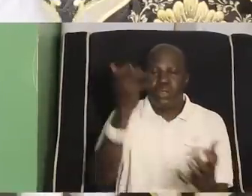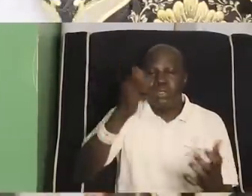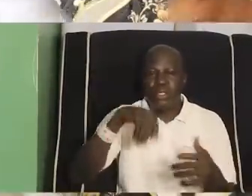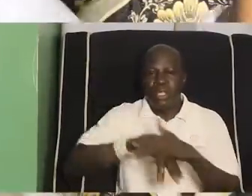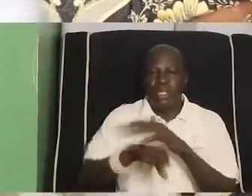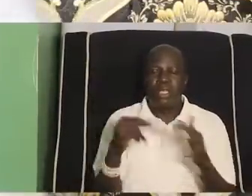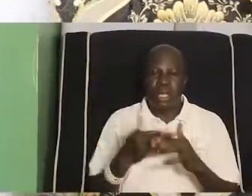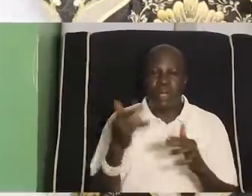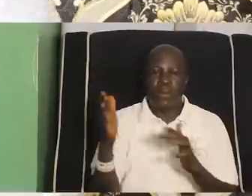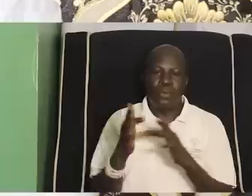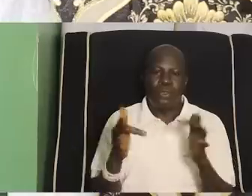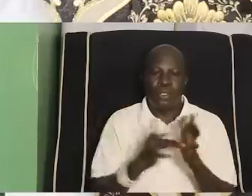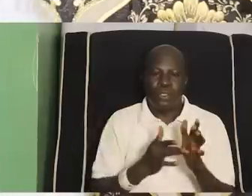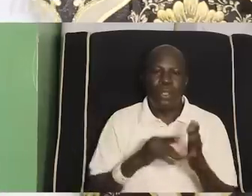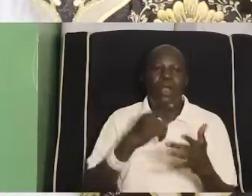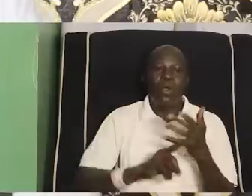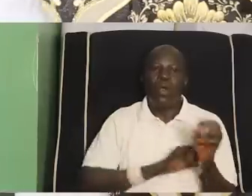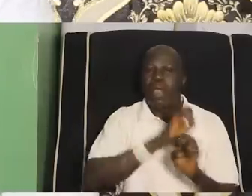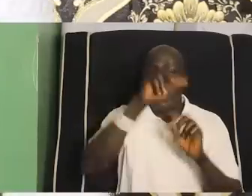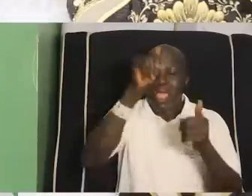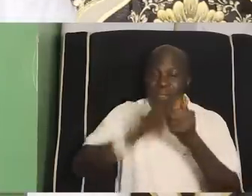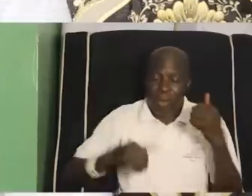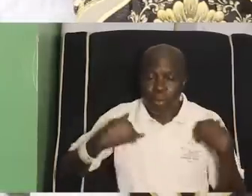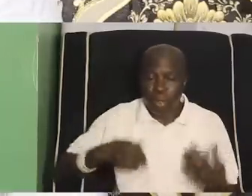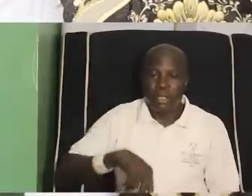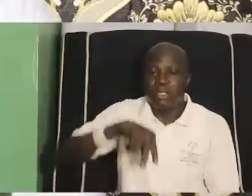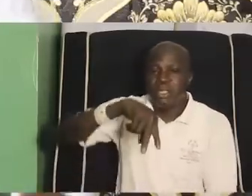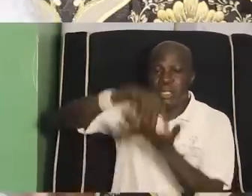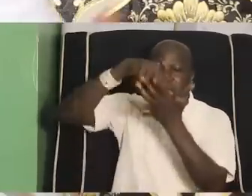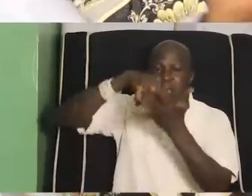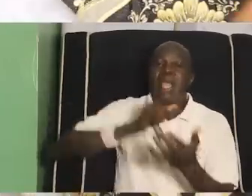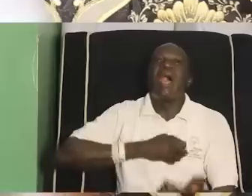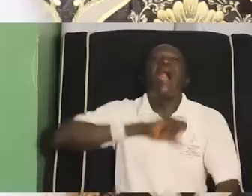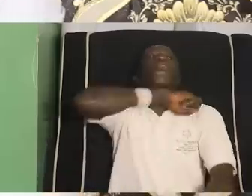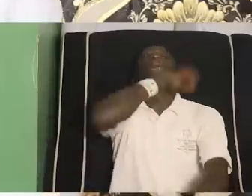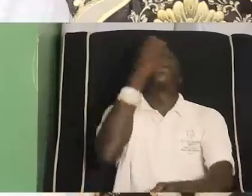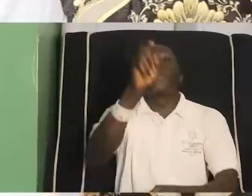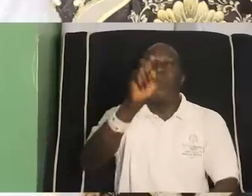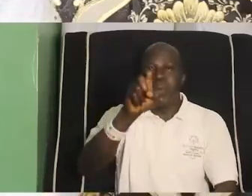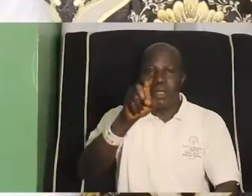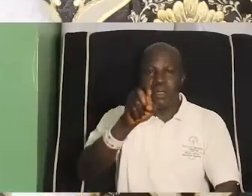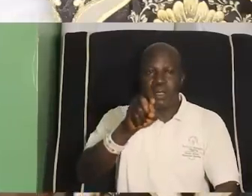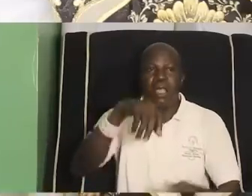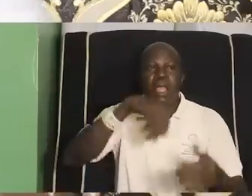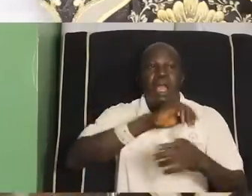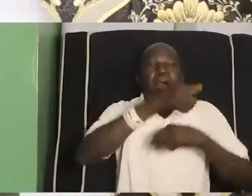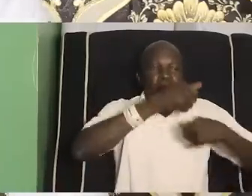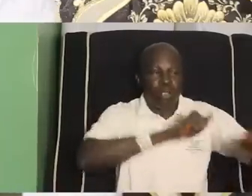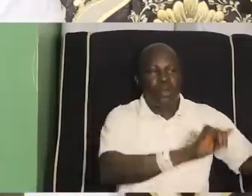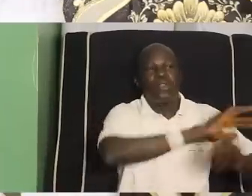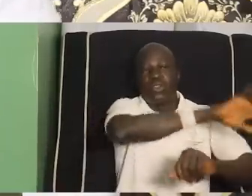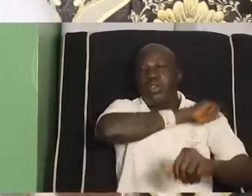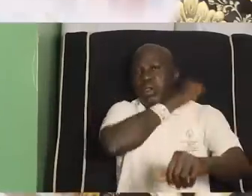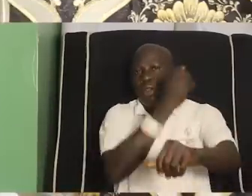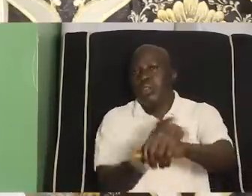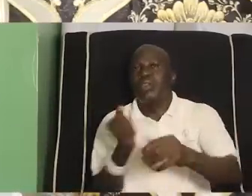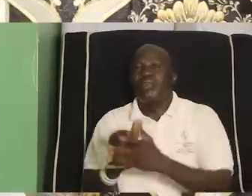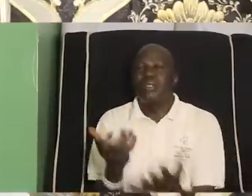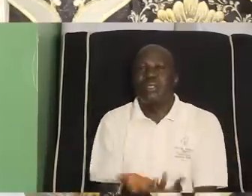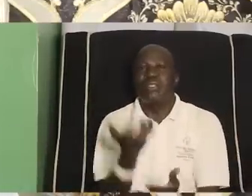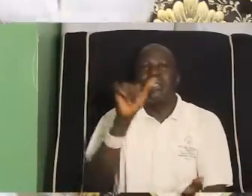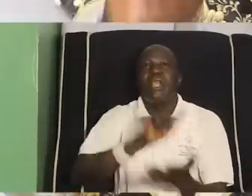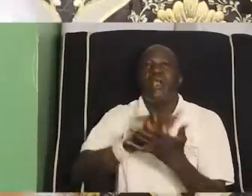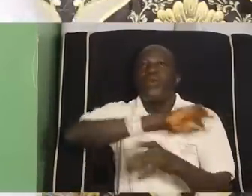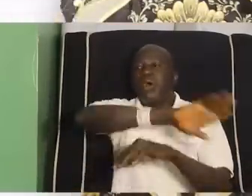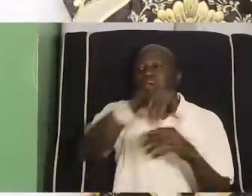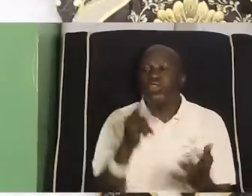Gam Matala, don't go against the Sami, don't pass every one in. A shore, never fire, no one don't